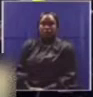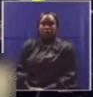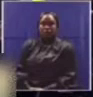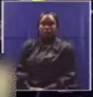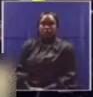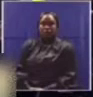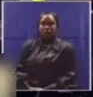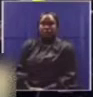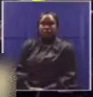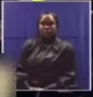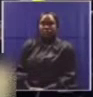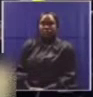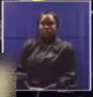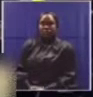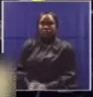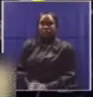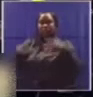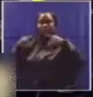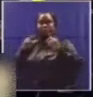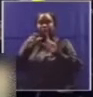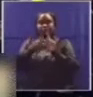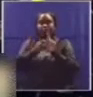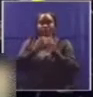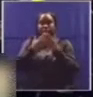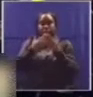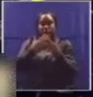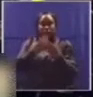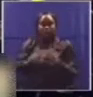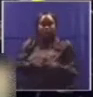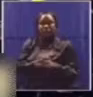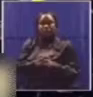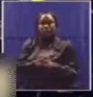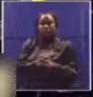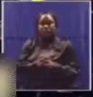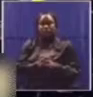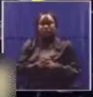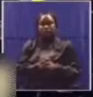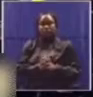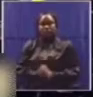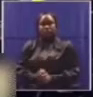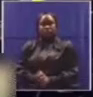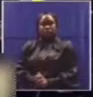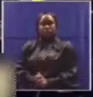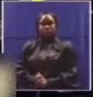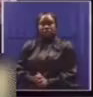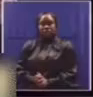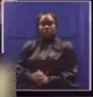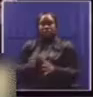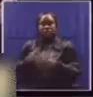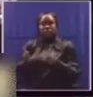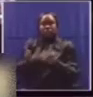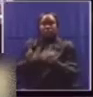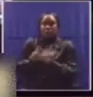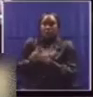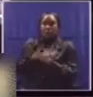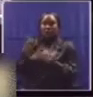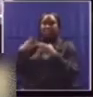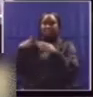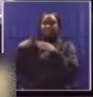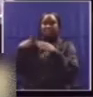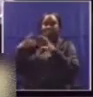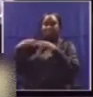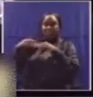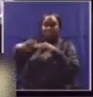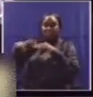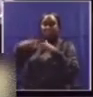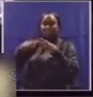Thank you very much, Chairperson. Let me greet my colleagues from the Cabinet and Deputy